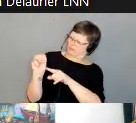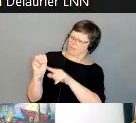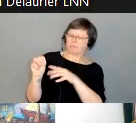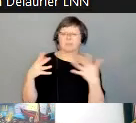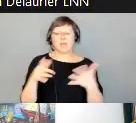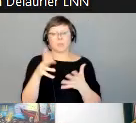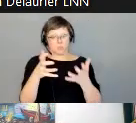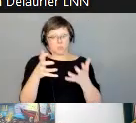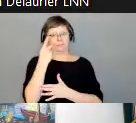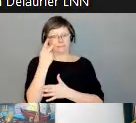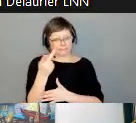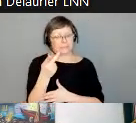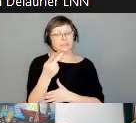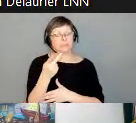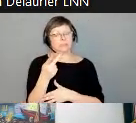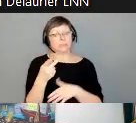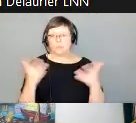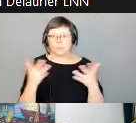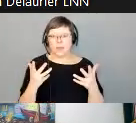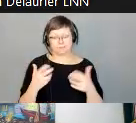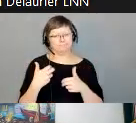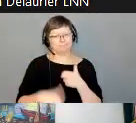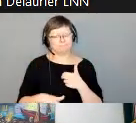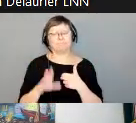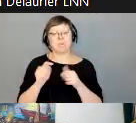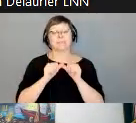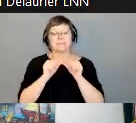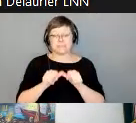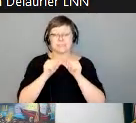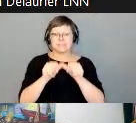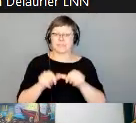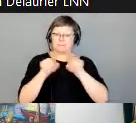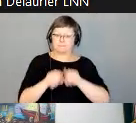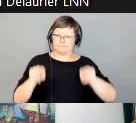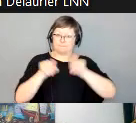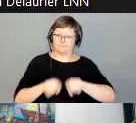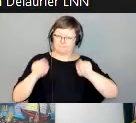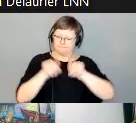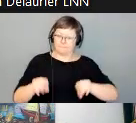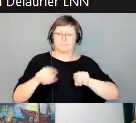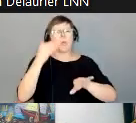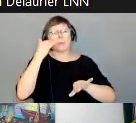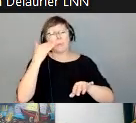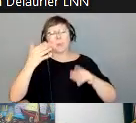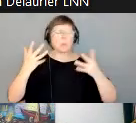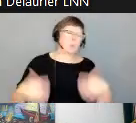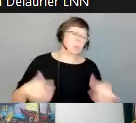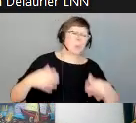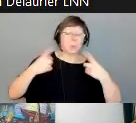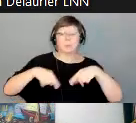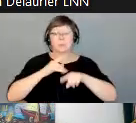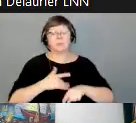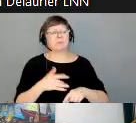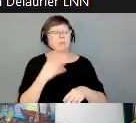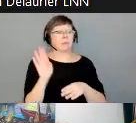see, which I know is the hardest thing, is consistency. So I know we all have terribly busy lives, and